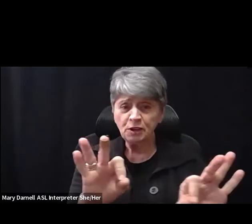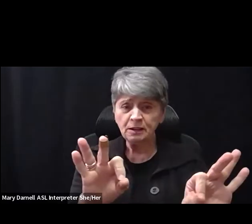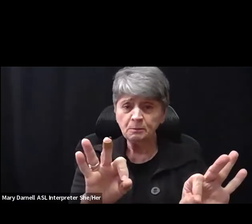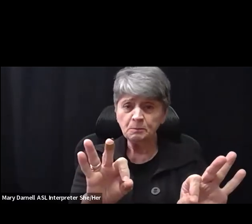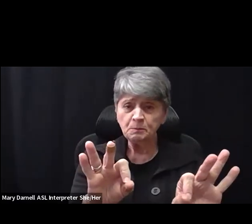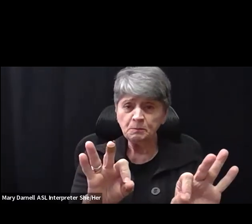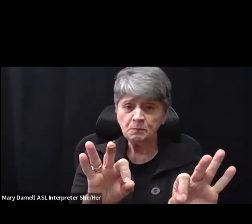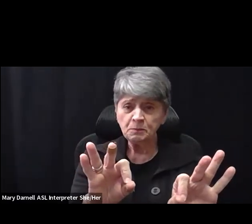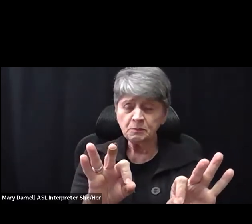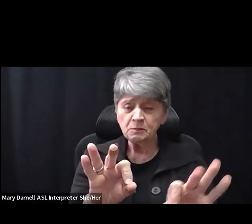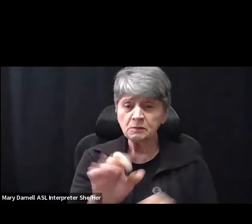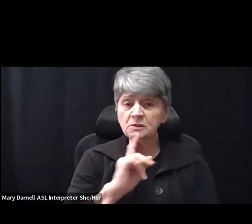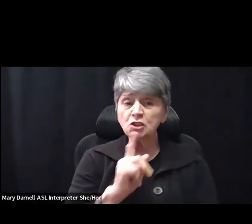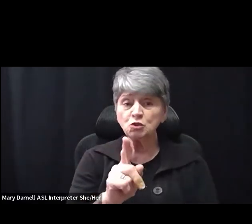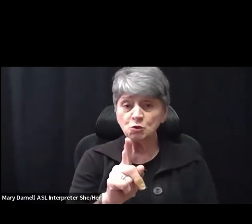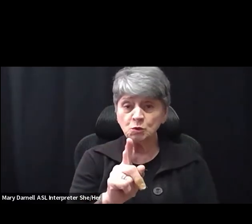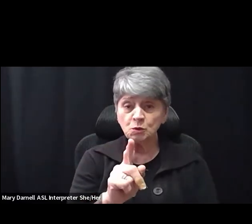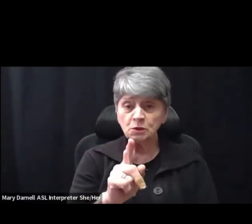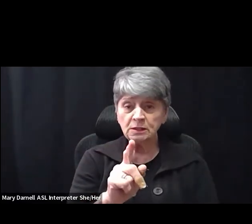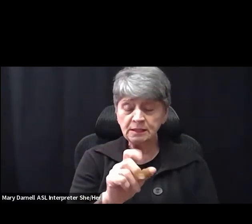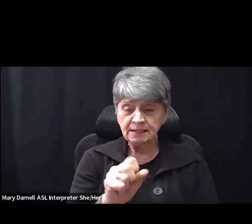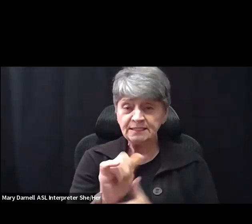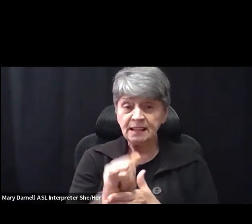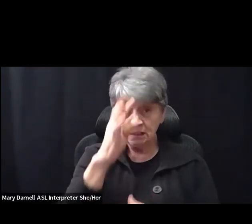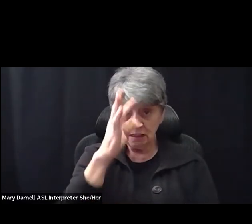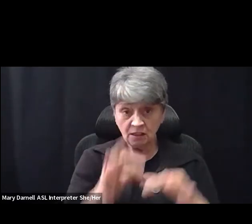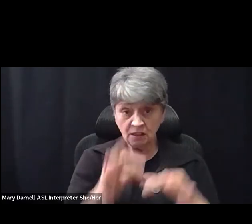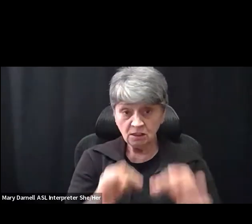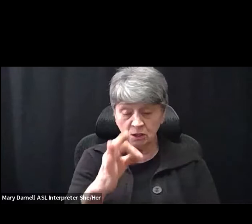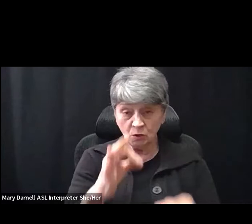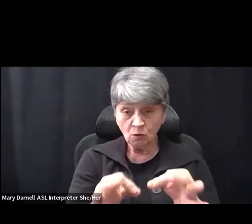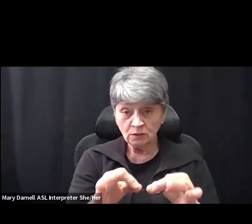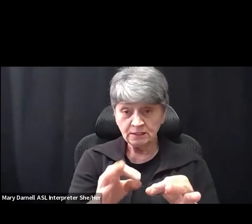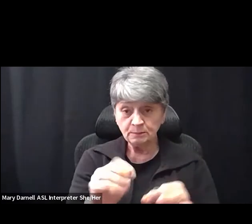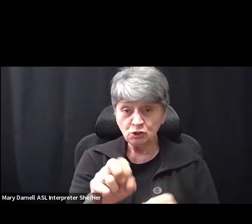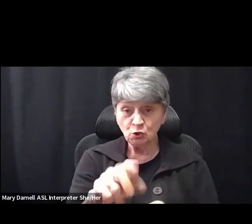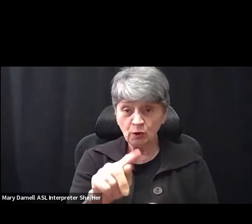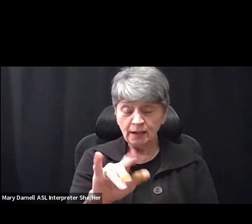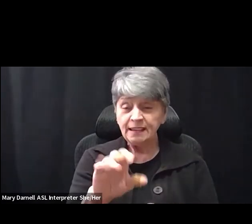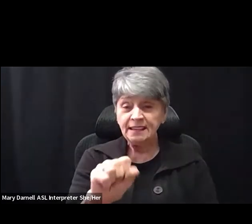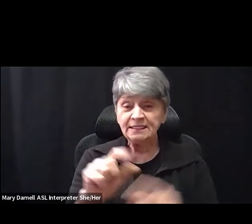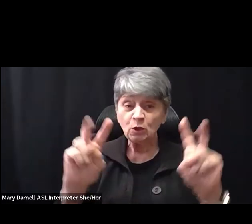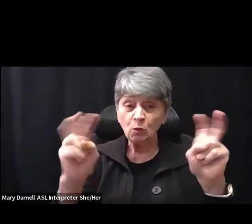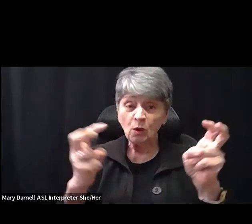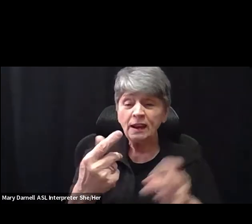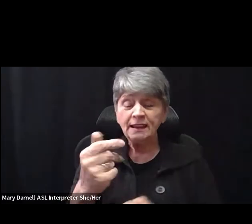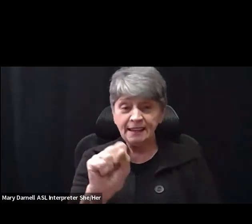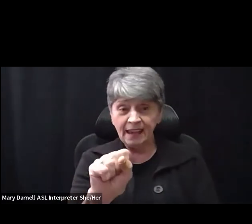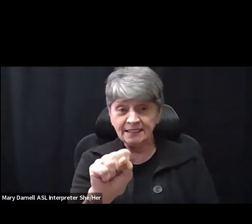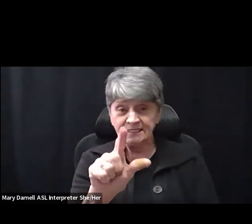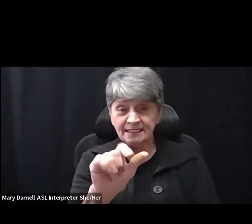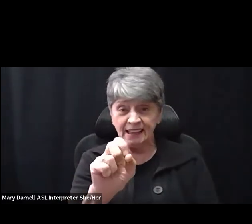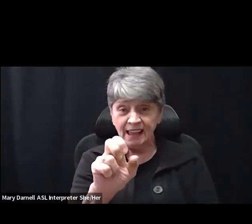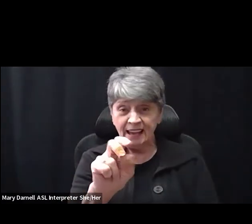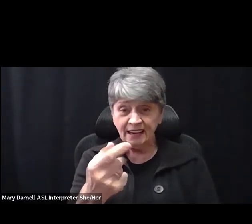The truth is that the court's majority is gaslighting Americans. The